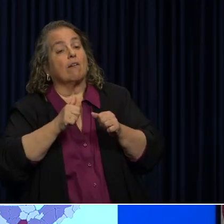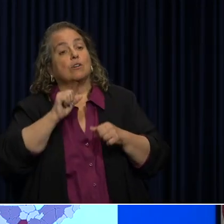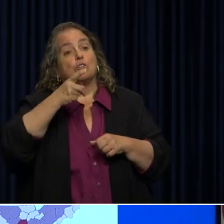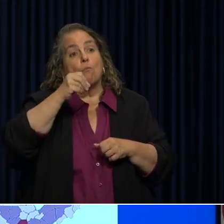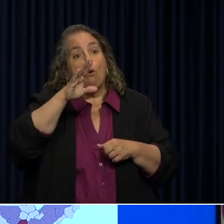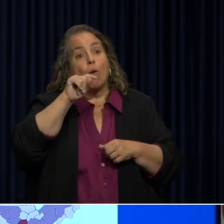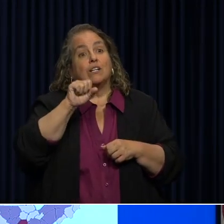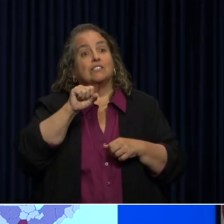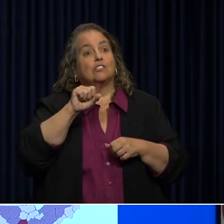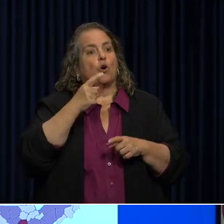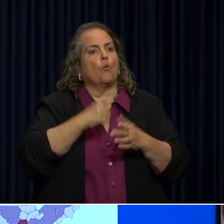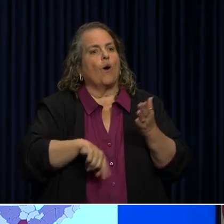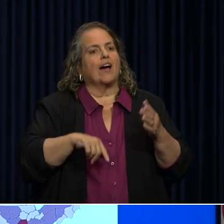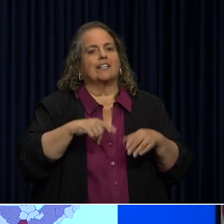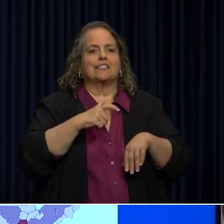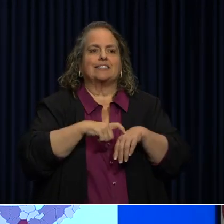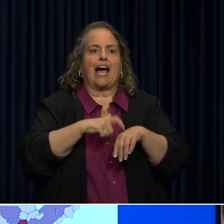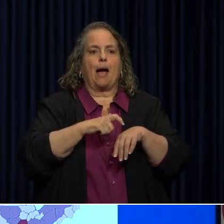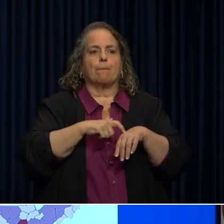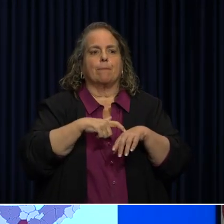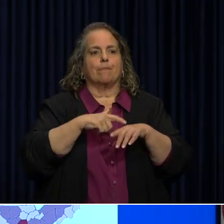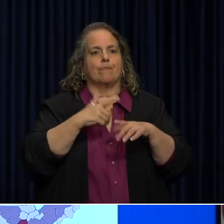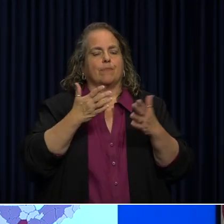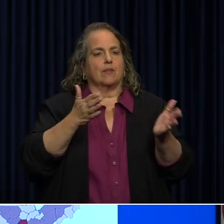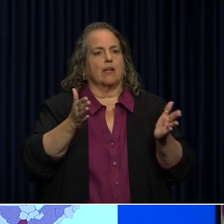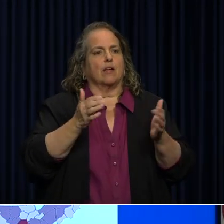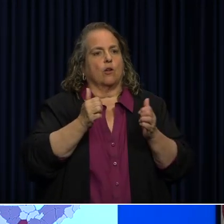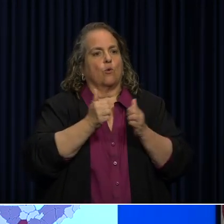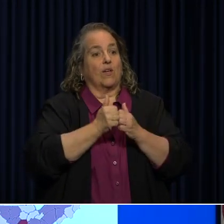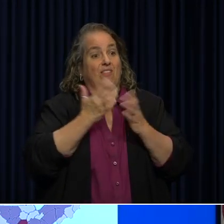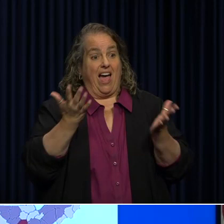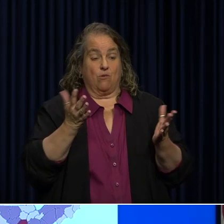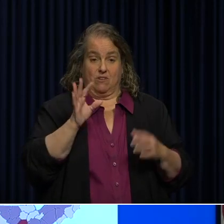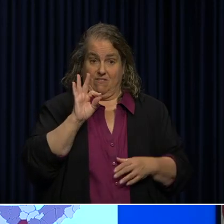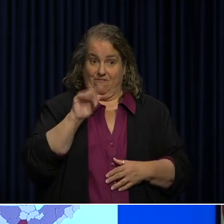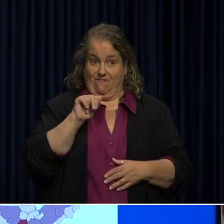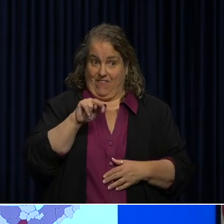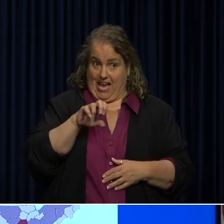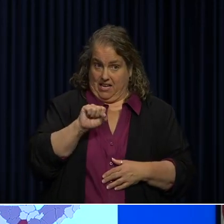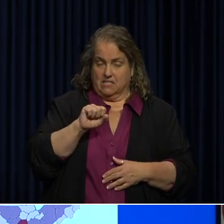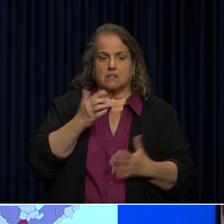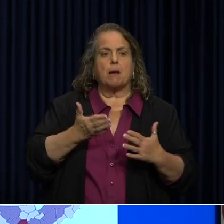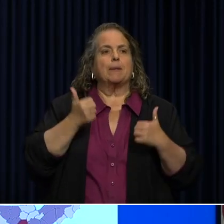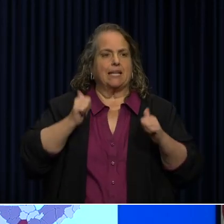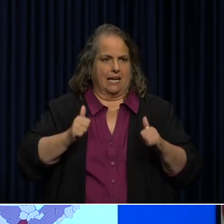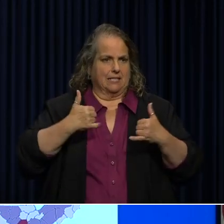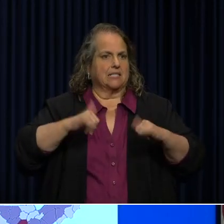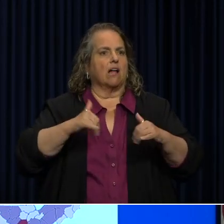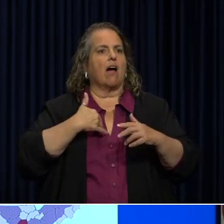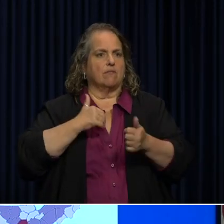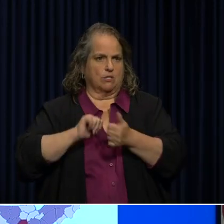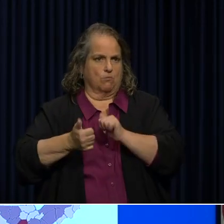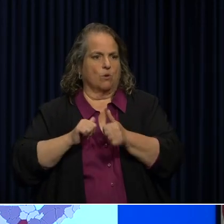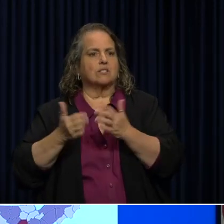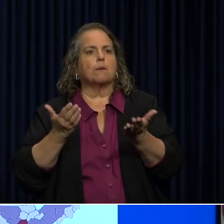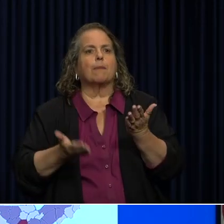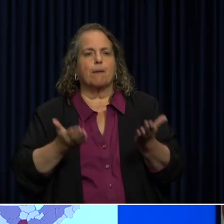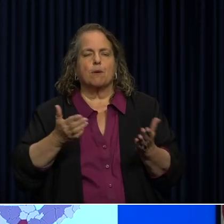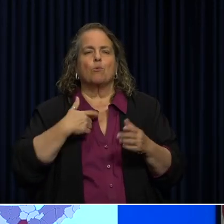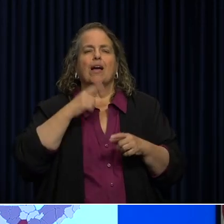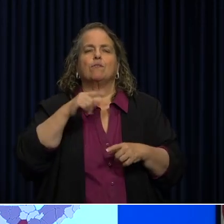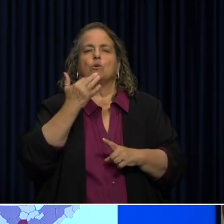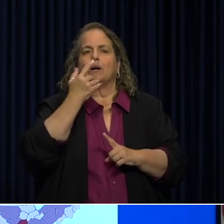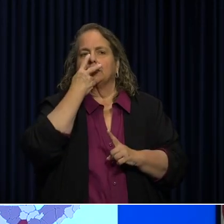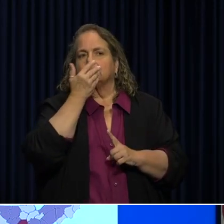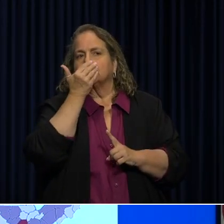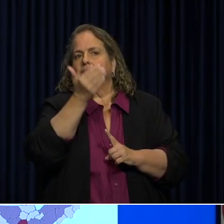fans? Without fans, the fall may be possible. We need to look at where we're going and what we have seen, and also